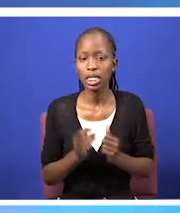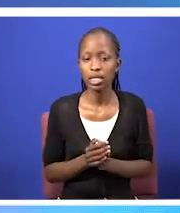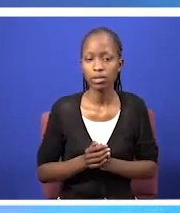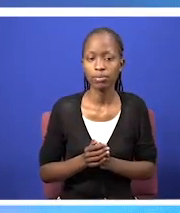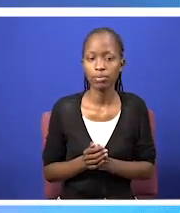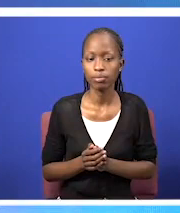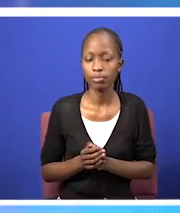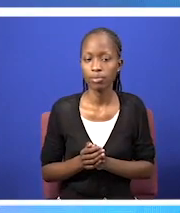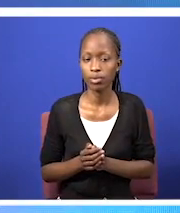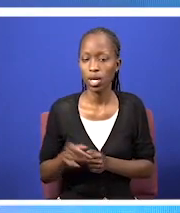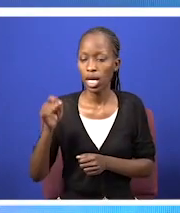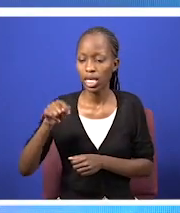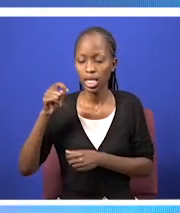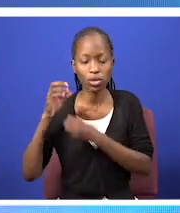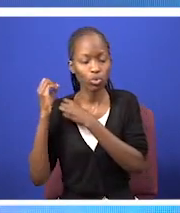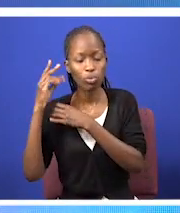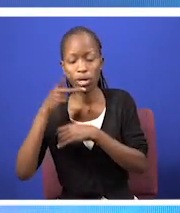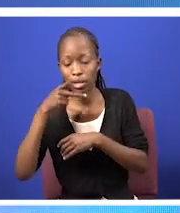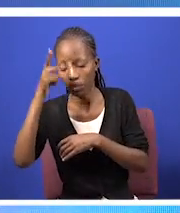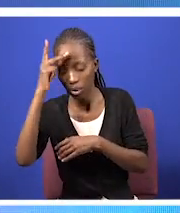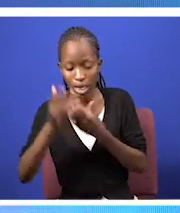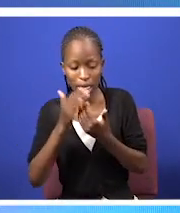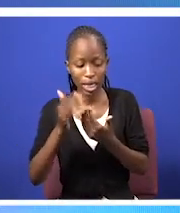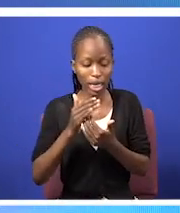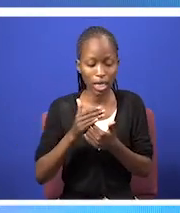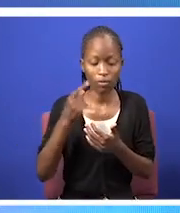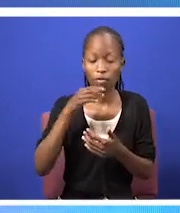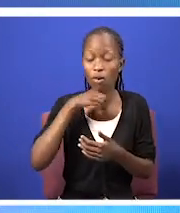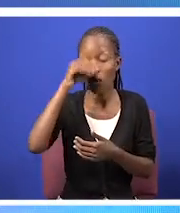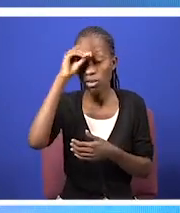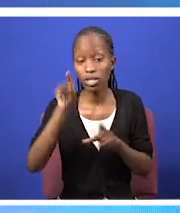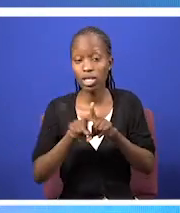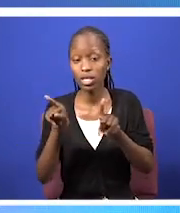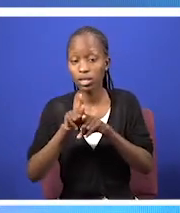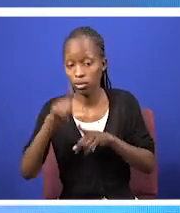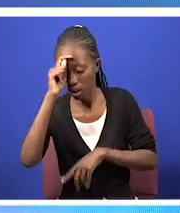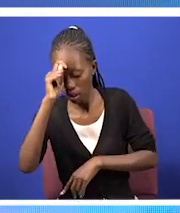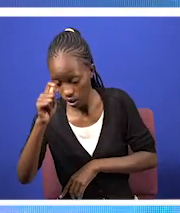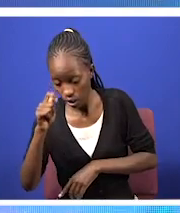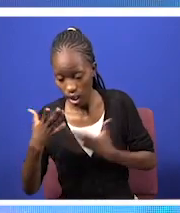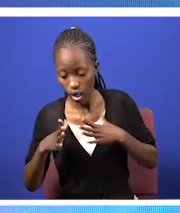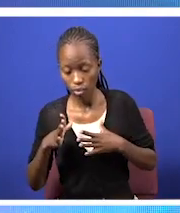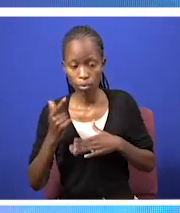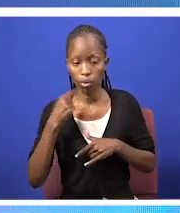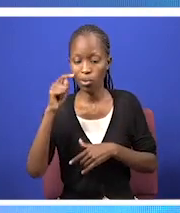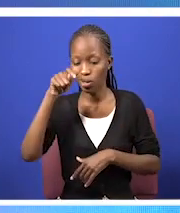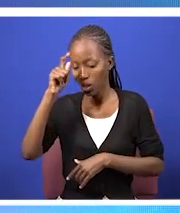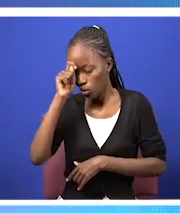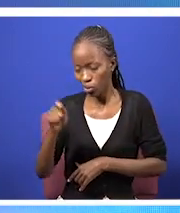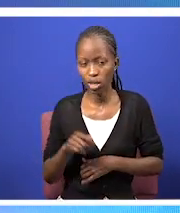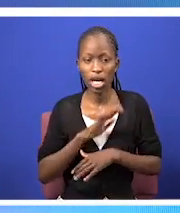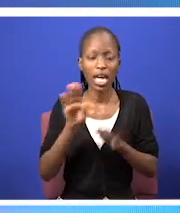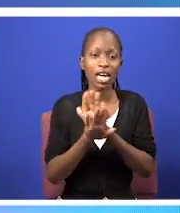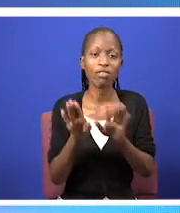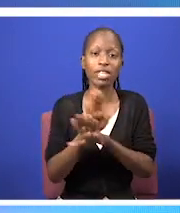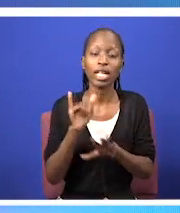before me. Showing due respect to our parents and to elders, caring for widows and orphans, giving honor to those to whom honor is due.